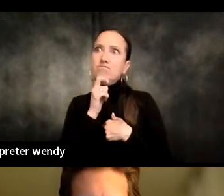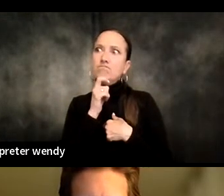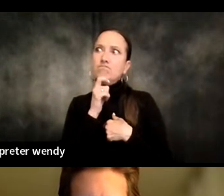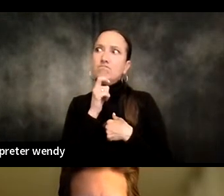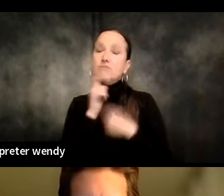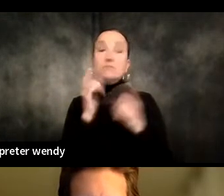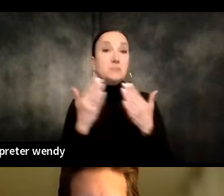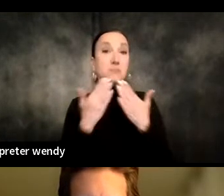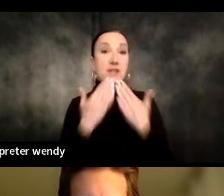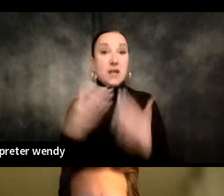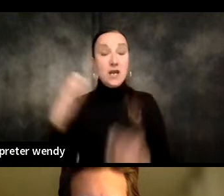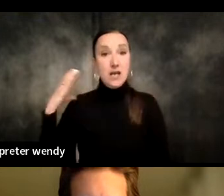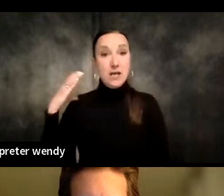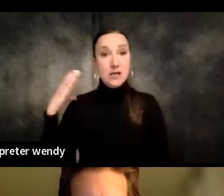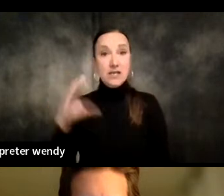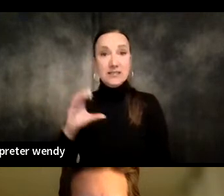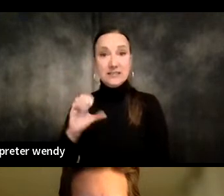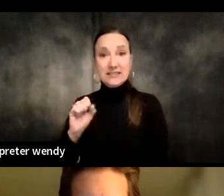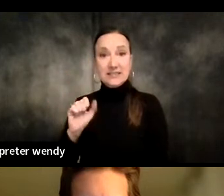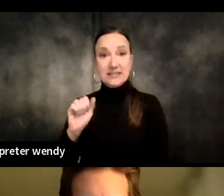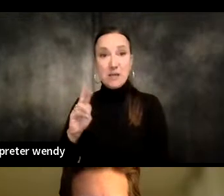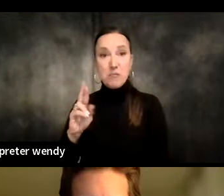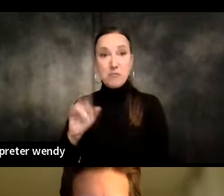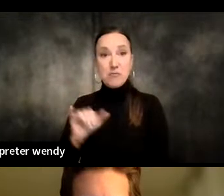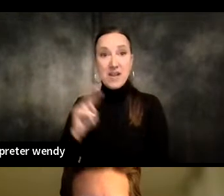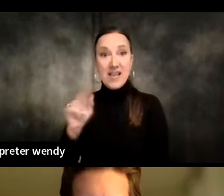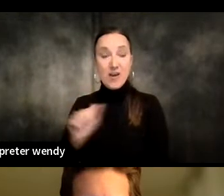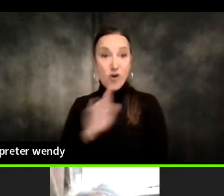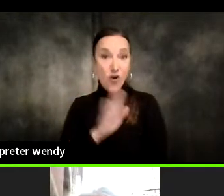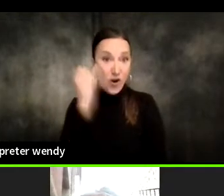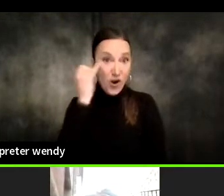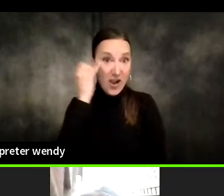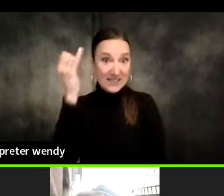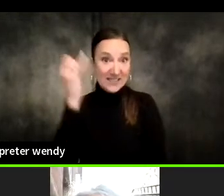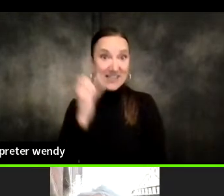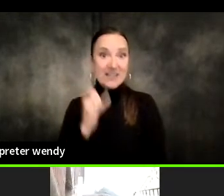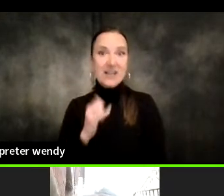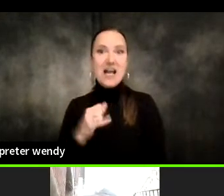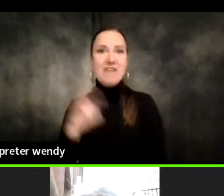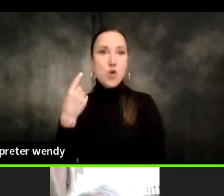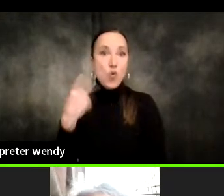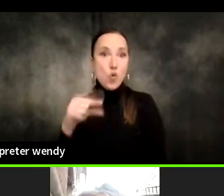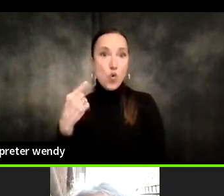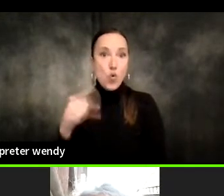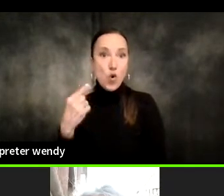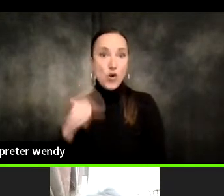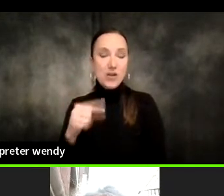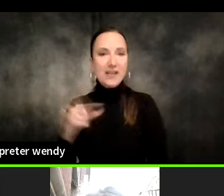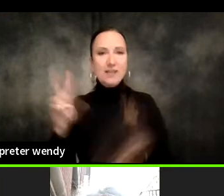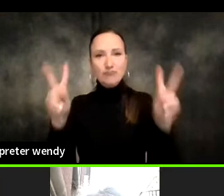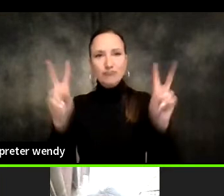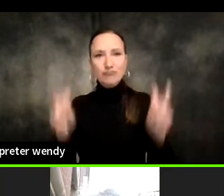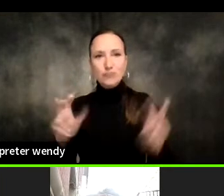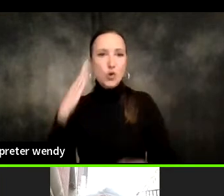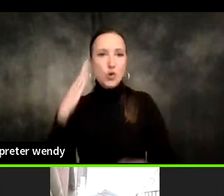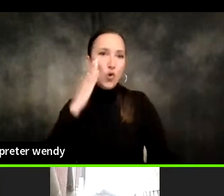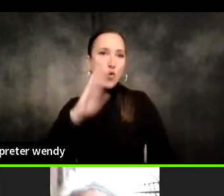Thanks to Commissioner Sabrina, who had a great idea of having quarterly Know Your Rights.